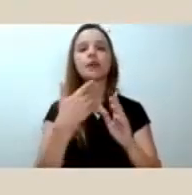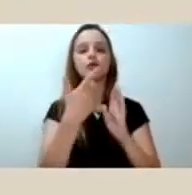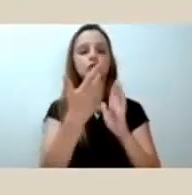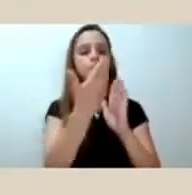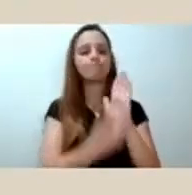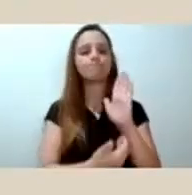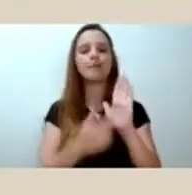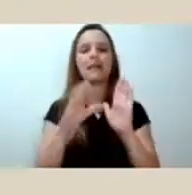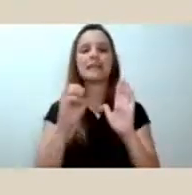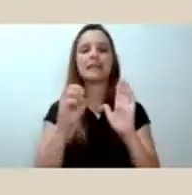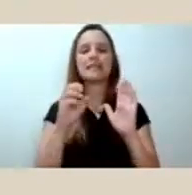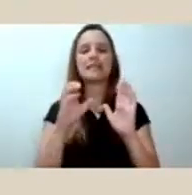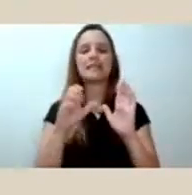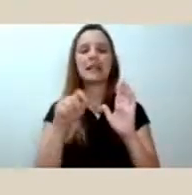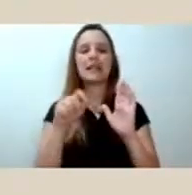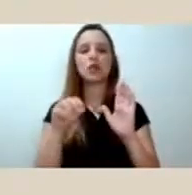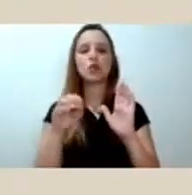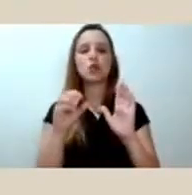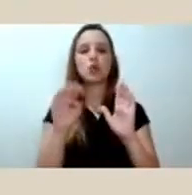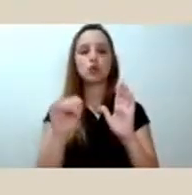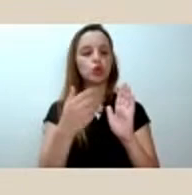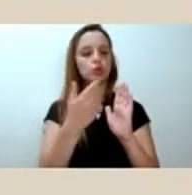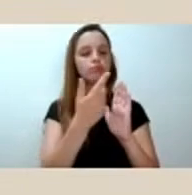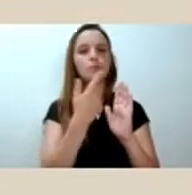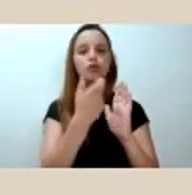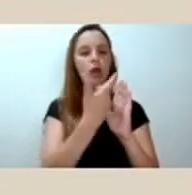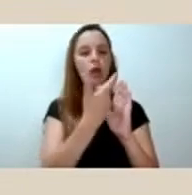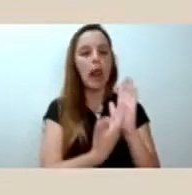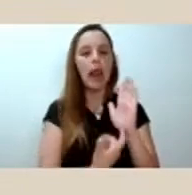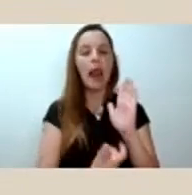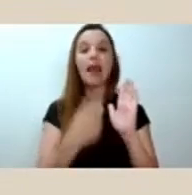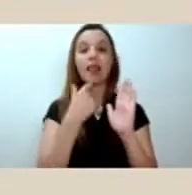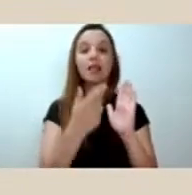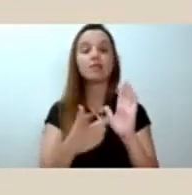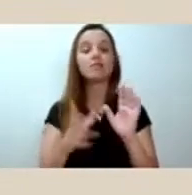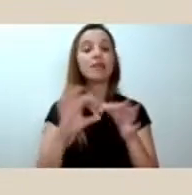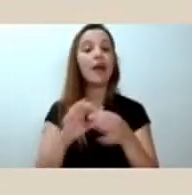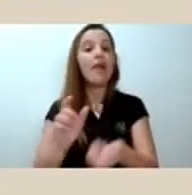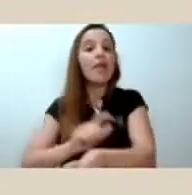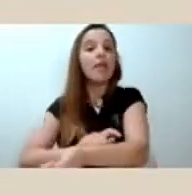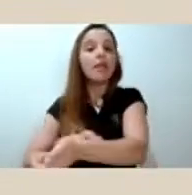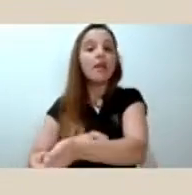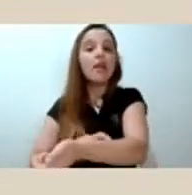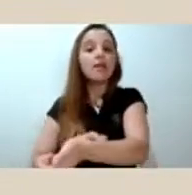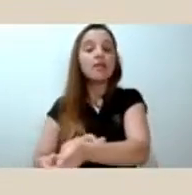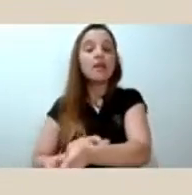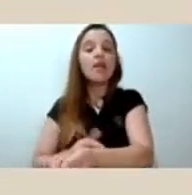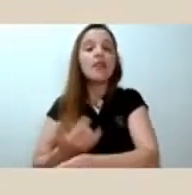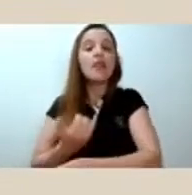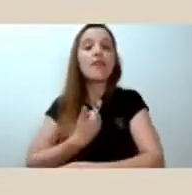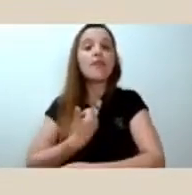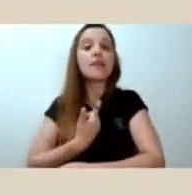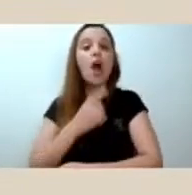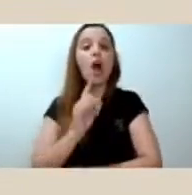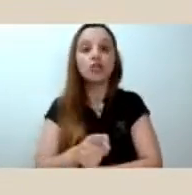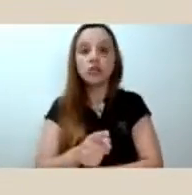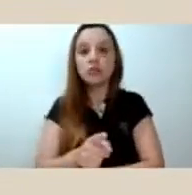about ethnic identification. And we did not do that yet,